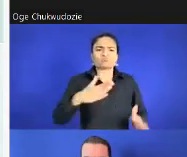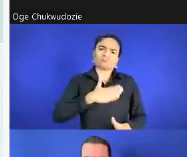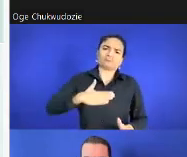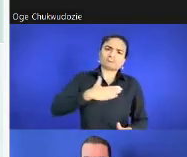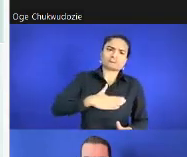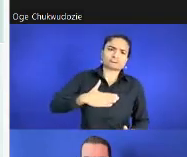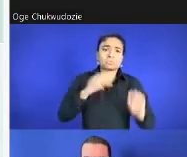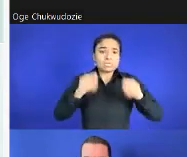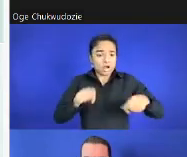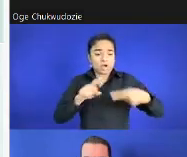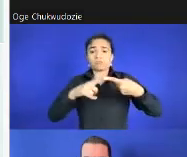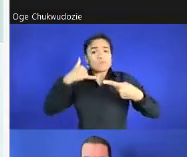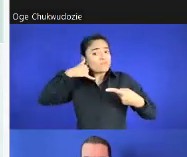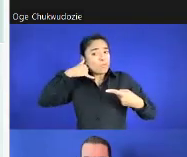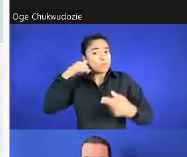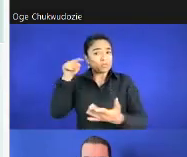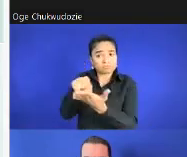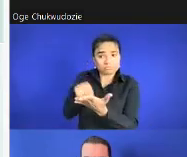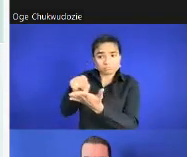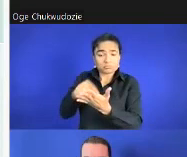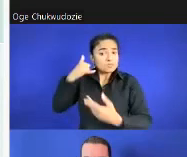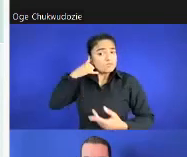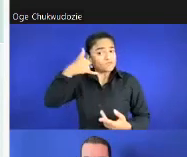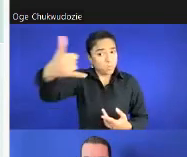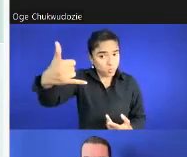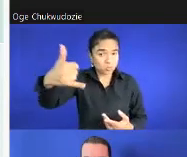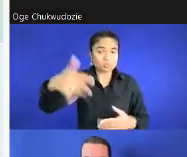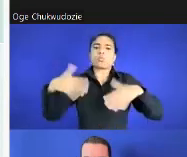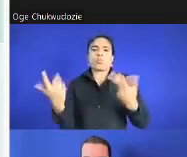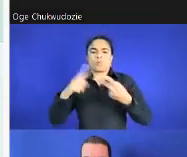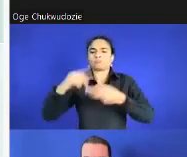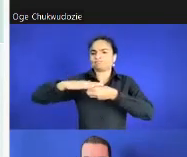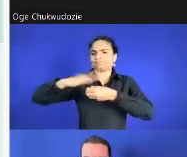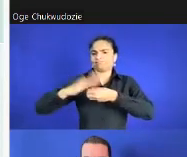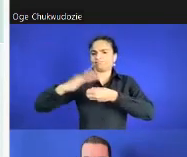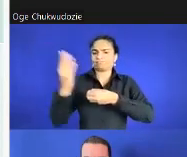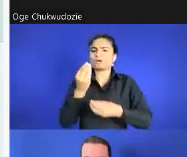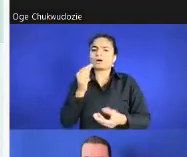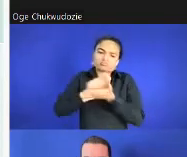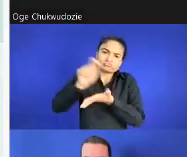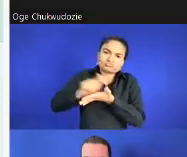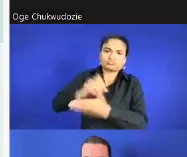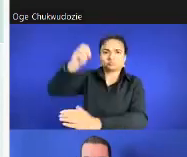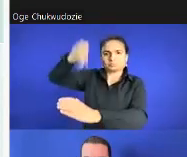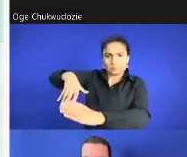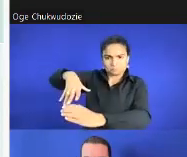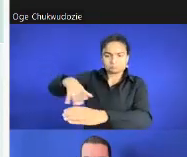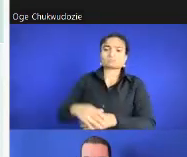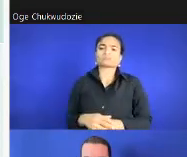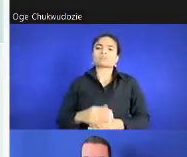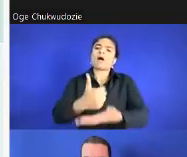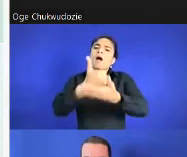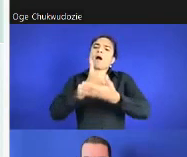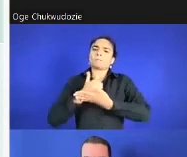have help desks with different advantages and disadvantages. One of the advantages of the phone line is that